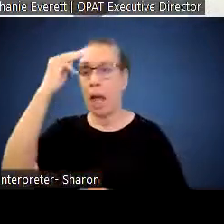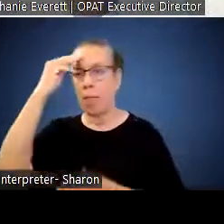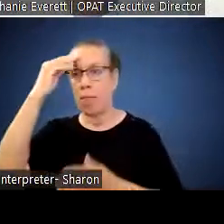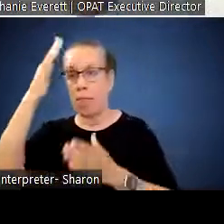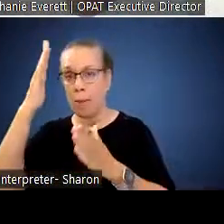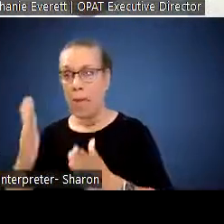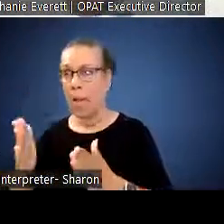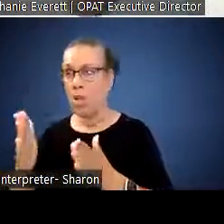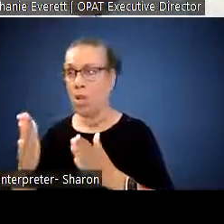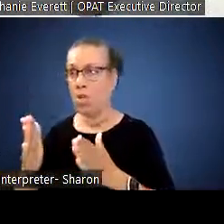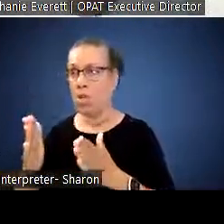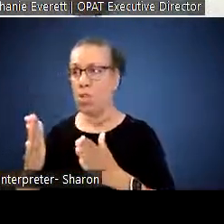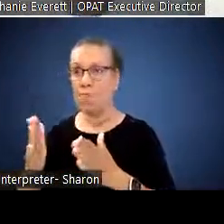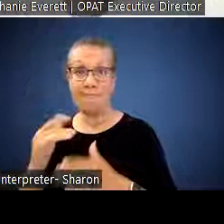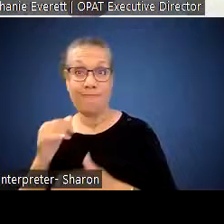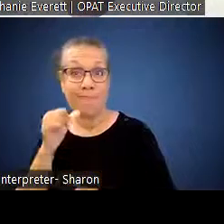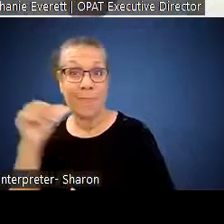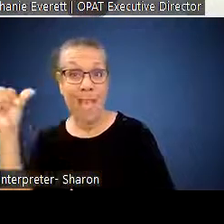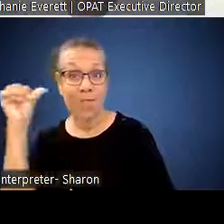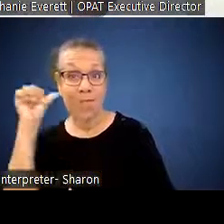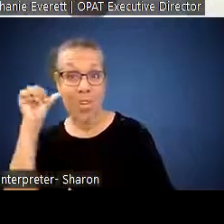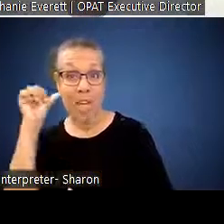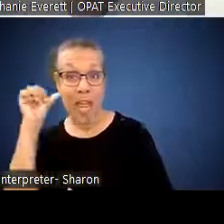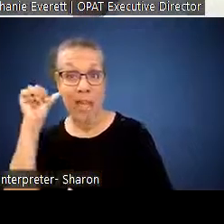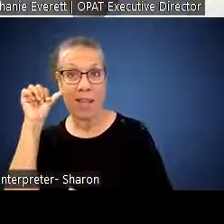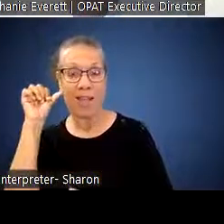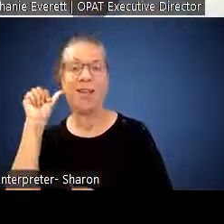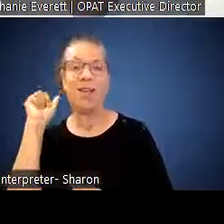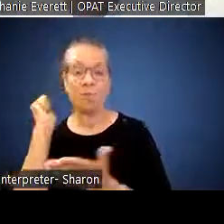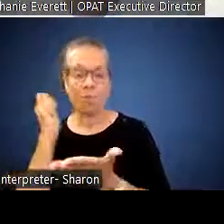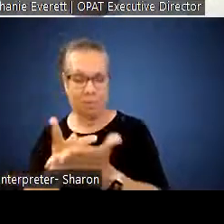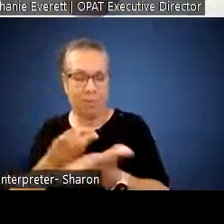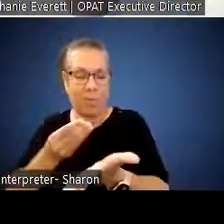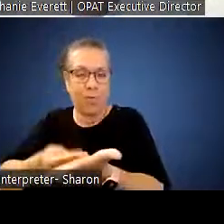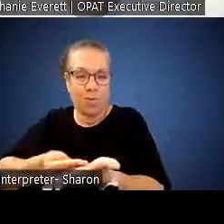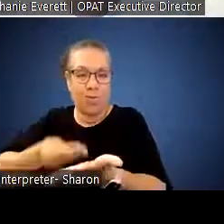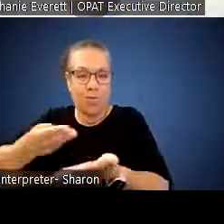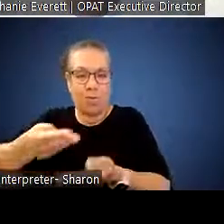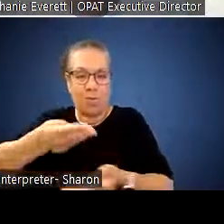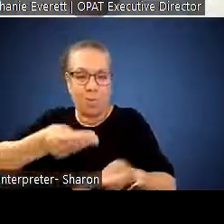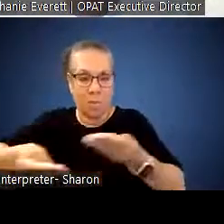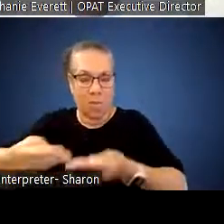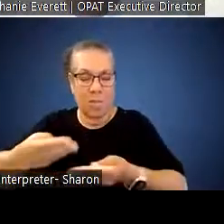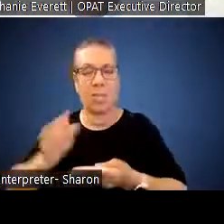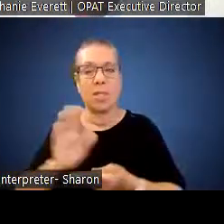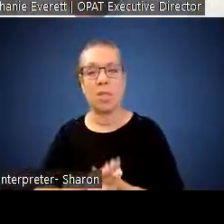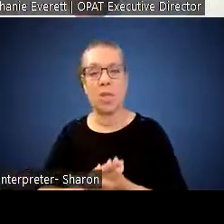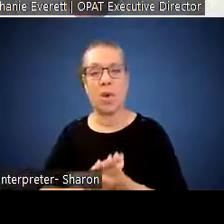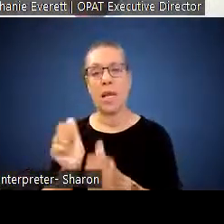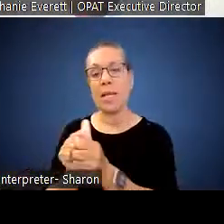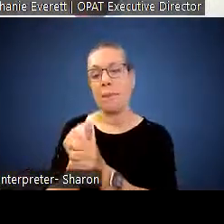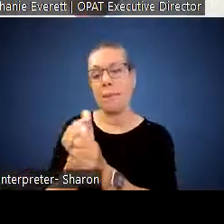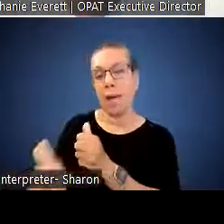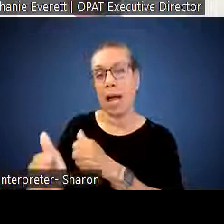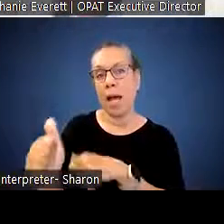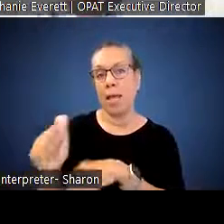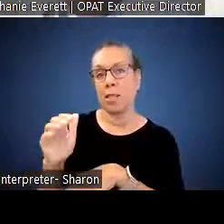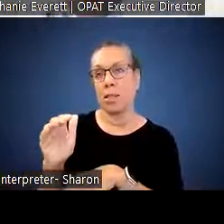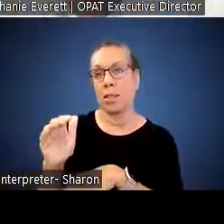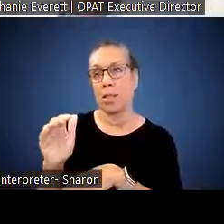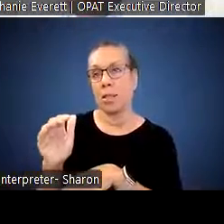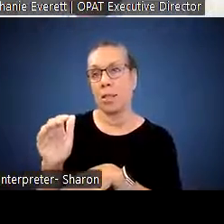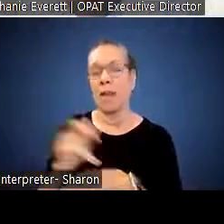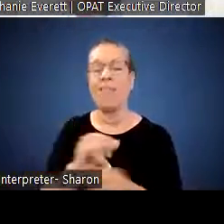of yesterday, gave back a budget. So their budget passed on, so the